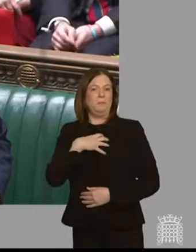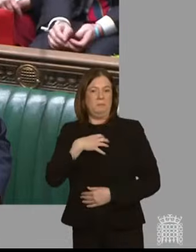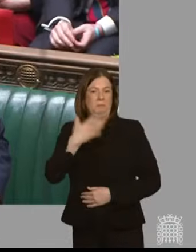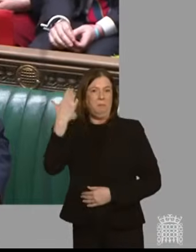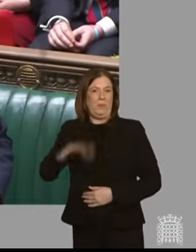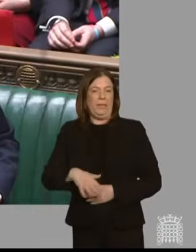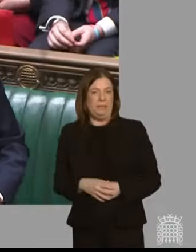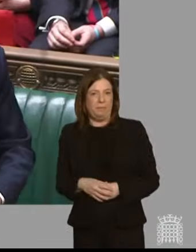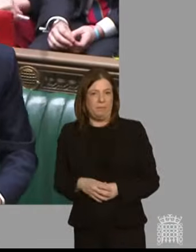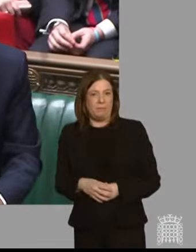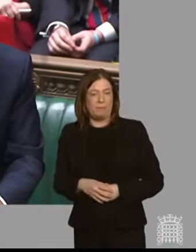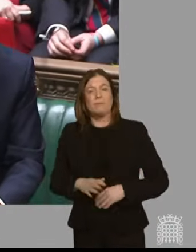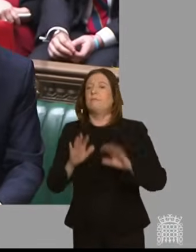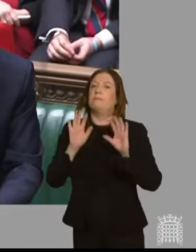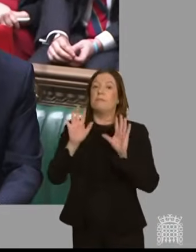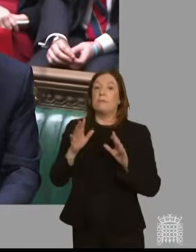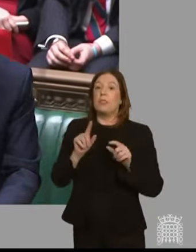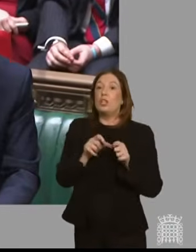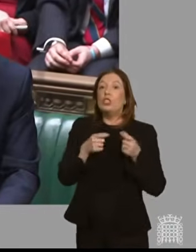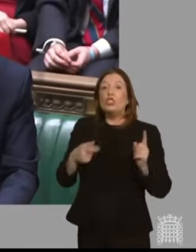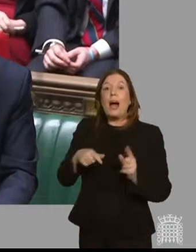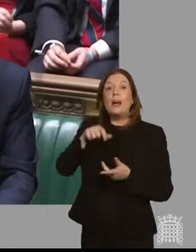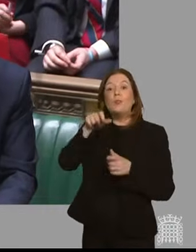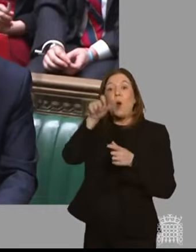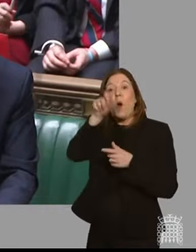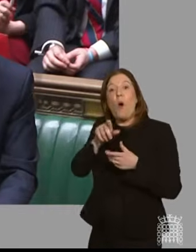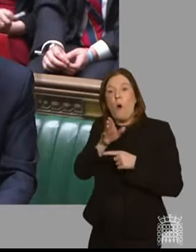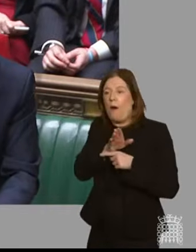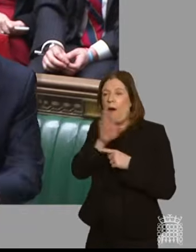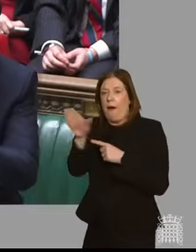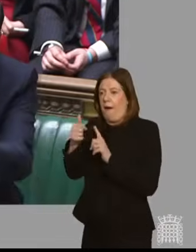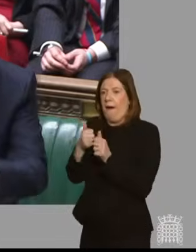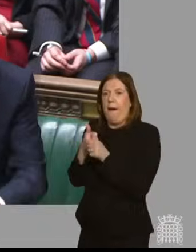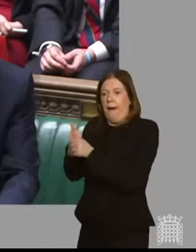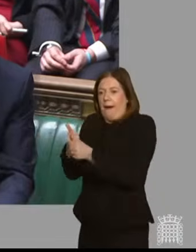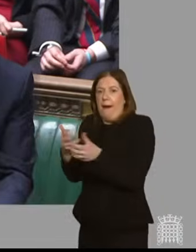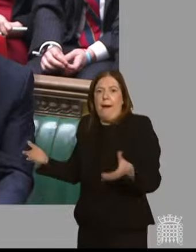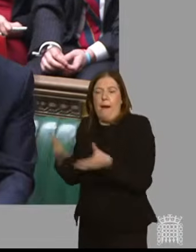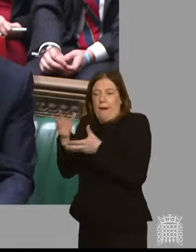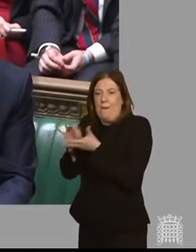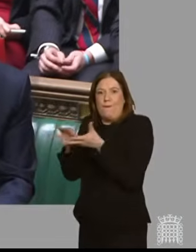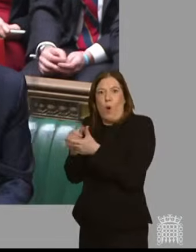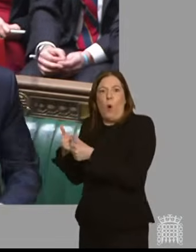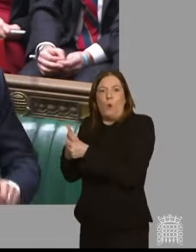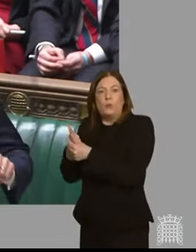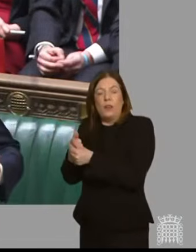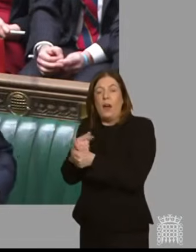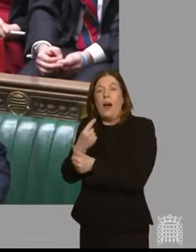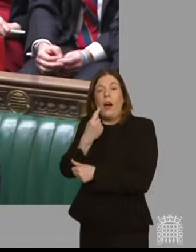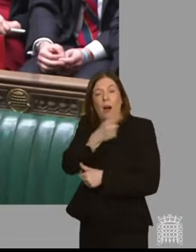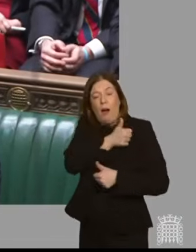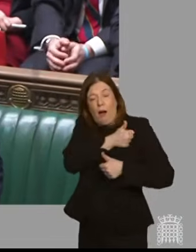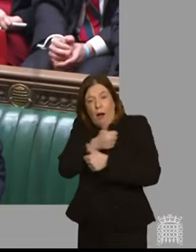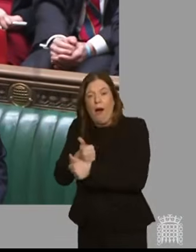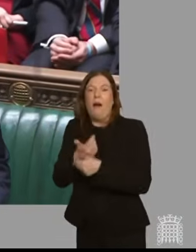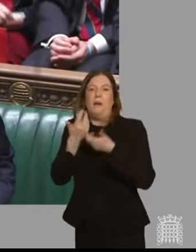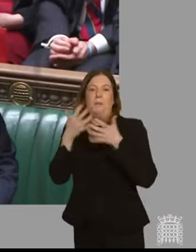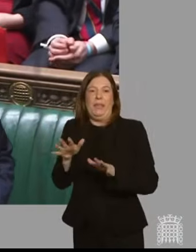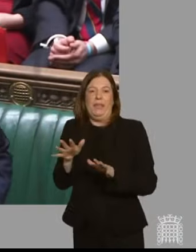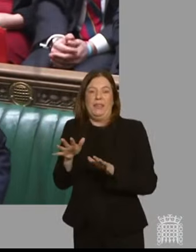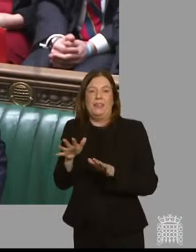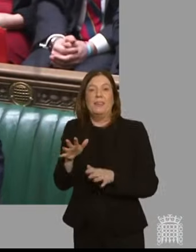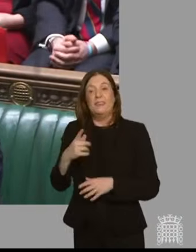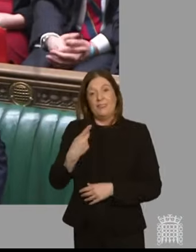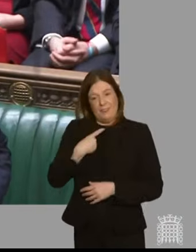minister to campaign for him, and he personally backed him for days. And that's the difference between us. I act on my principles.